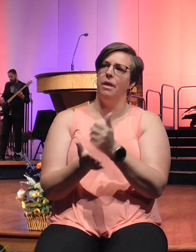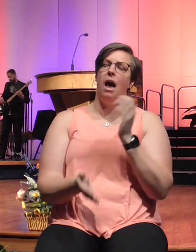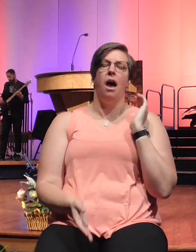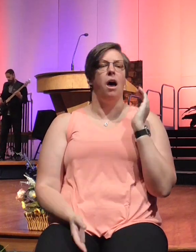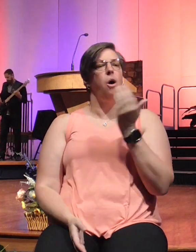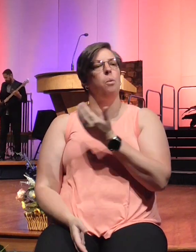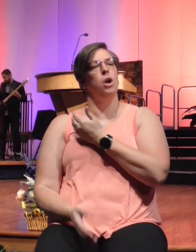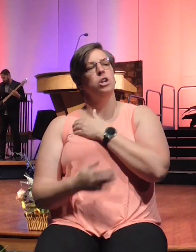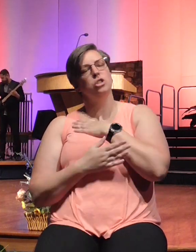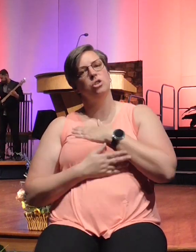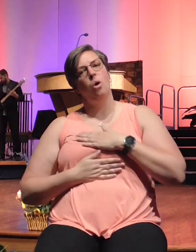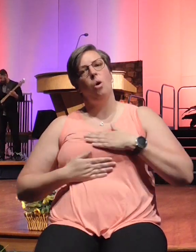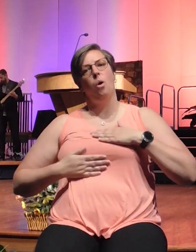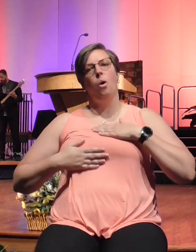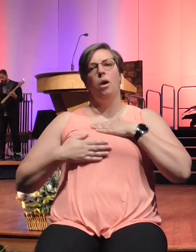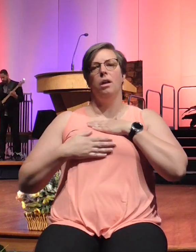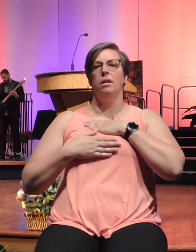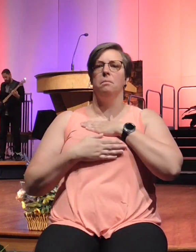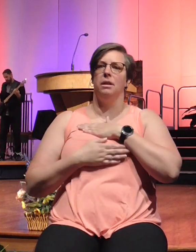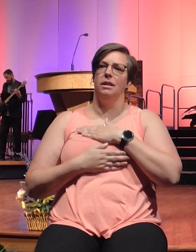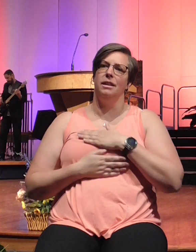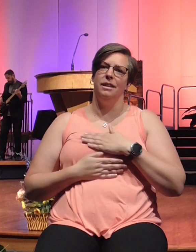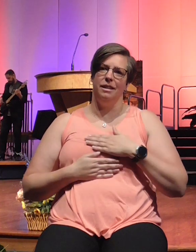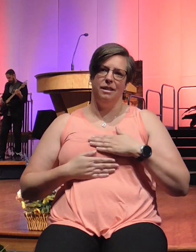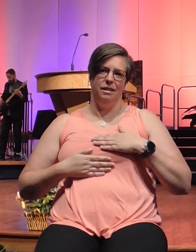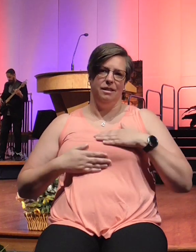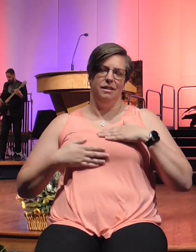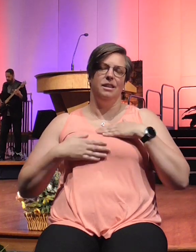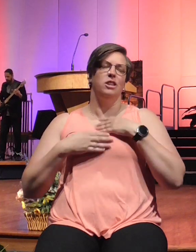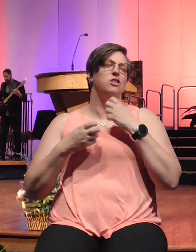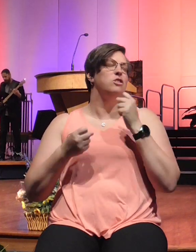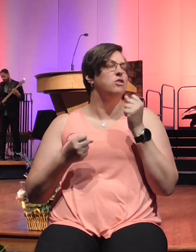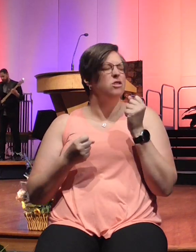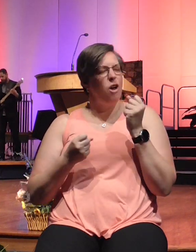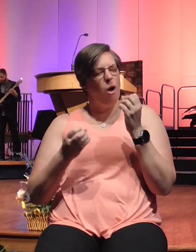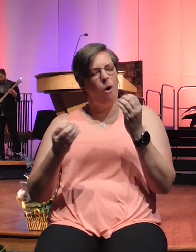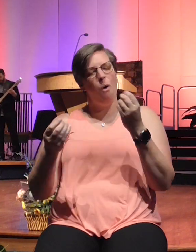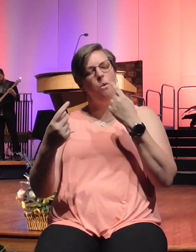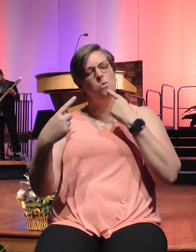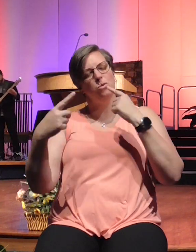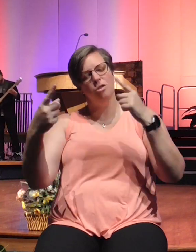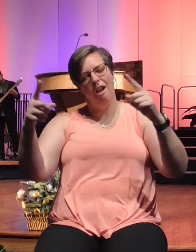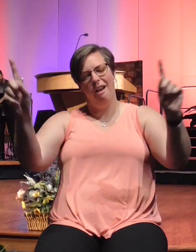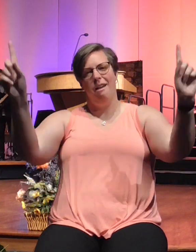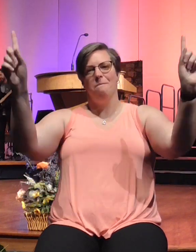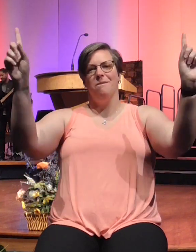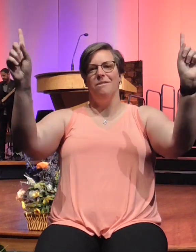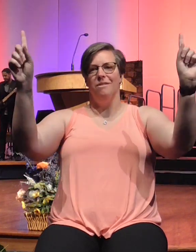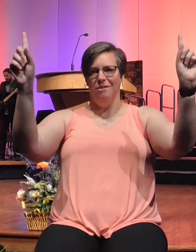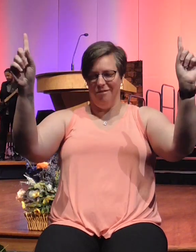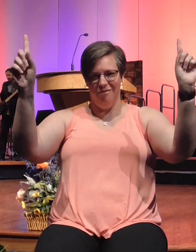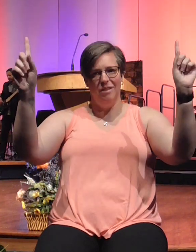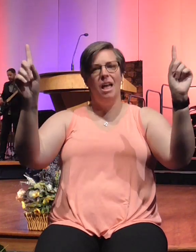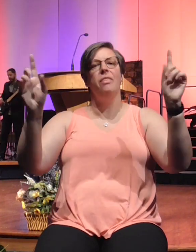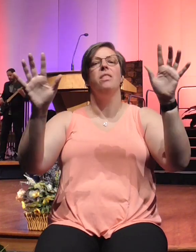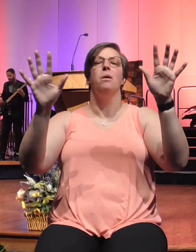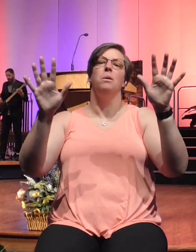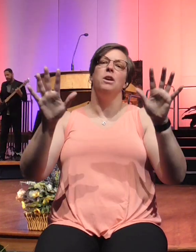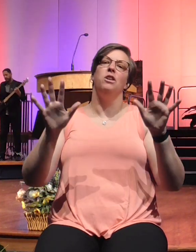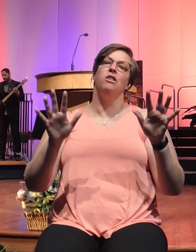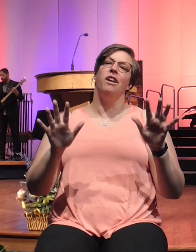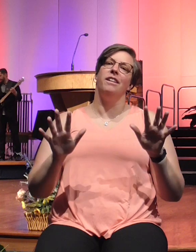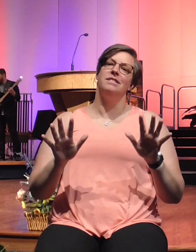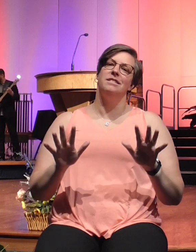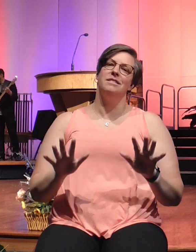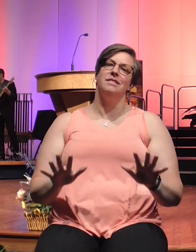Let our joy be so triumphant that we